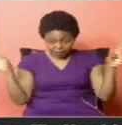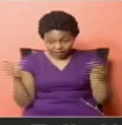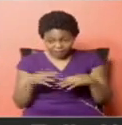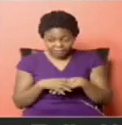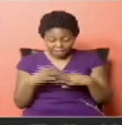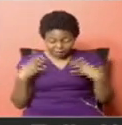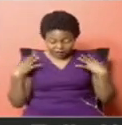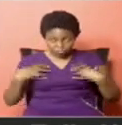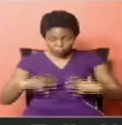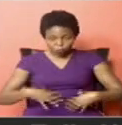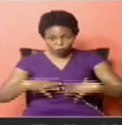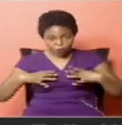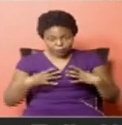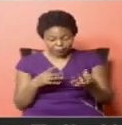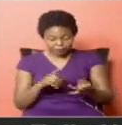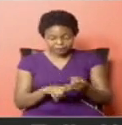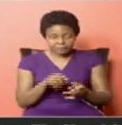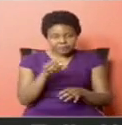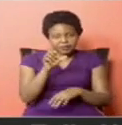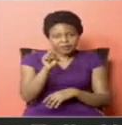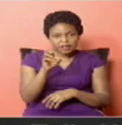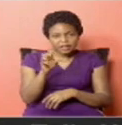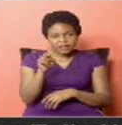physical, sensory,